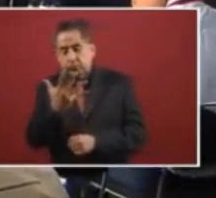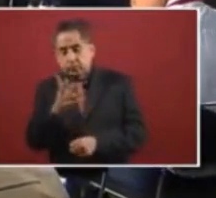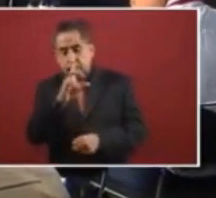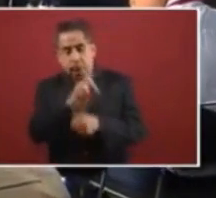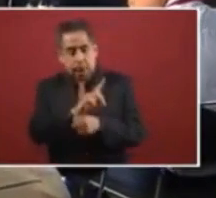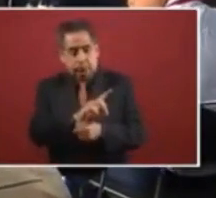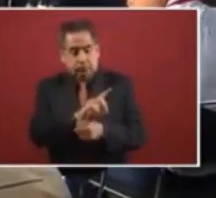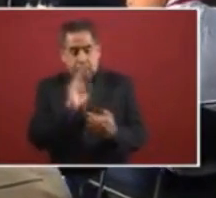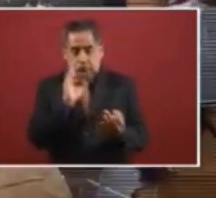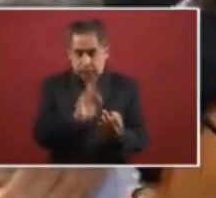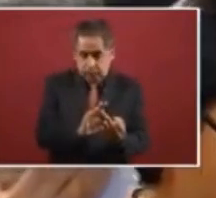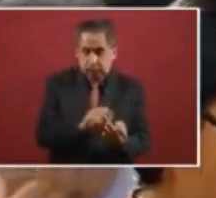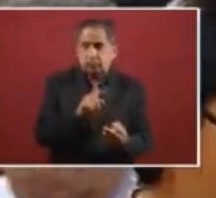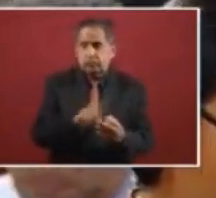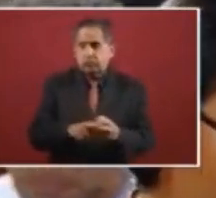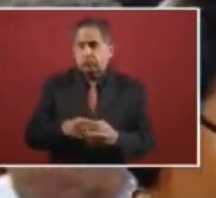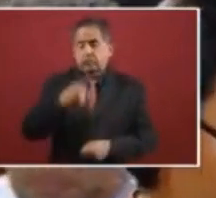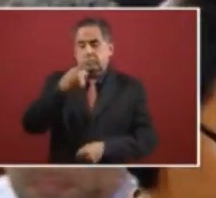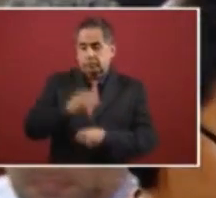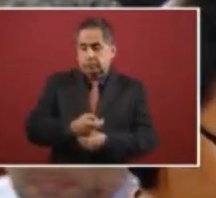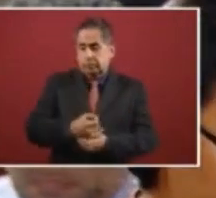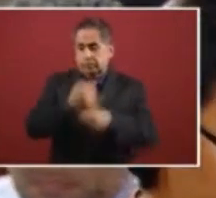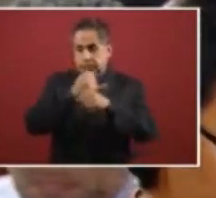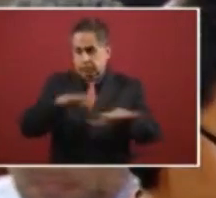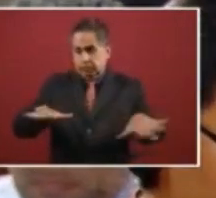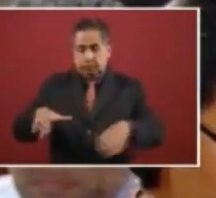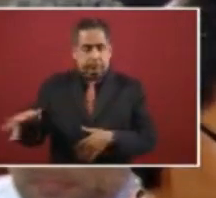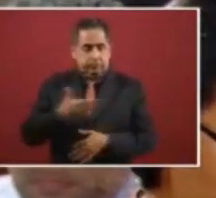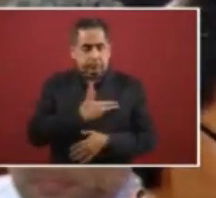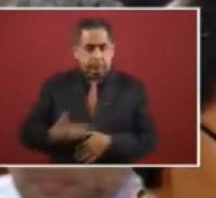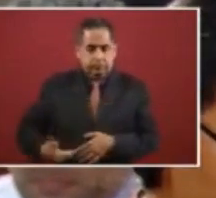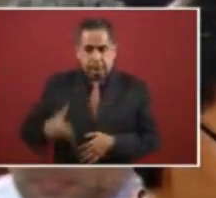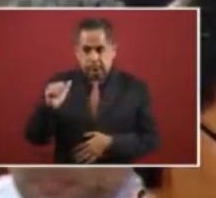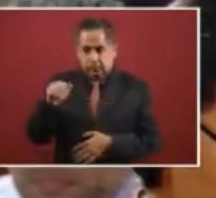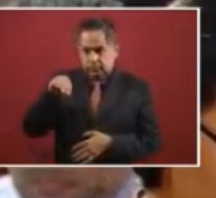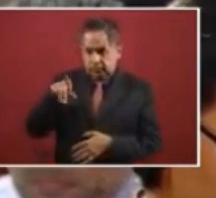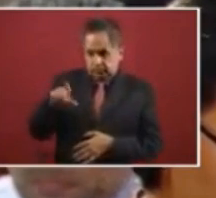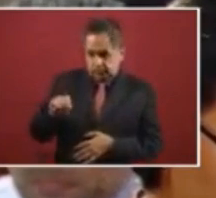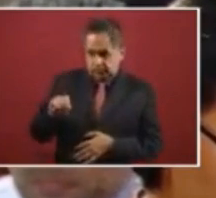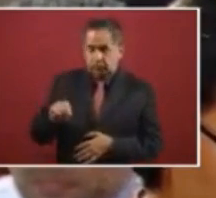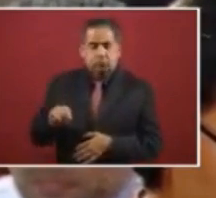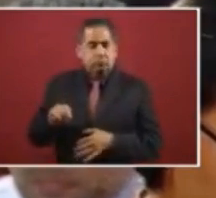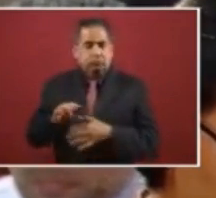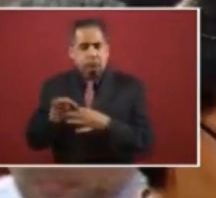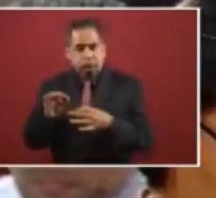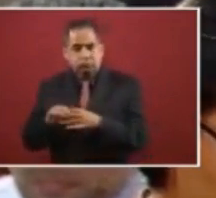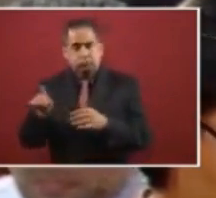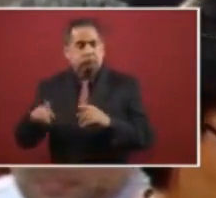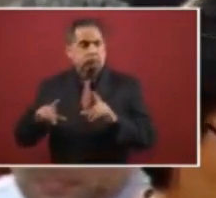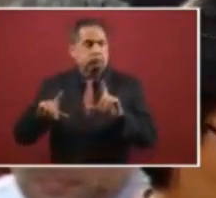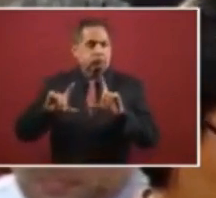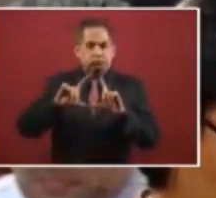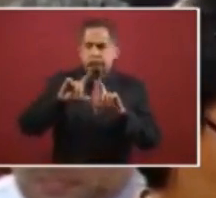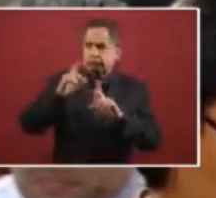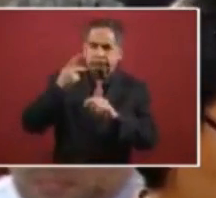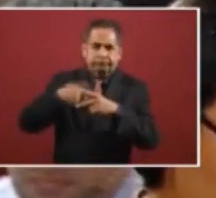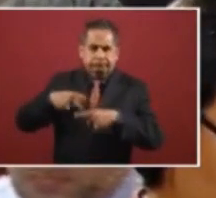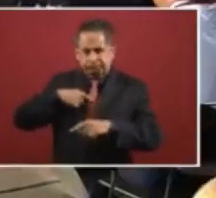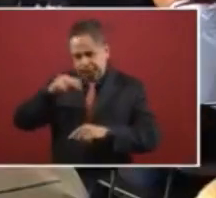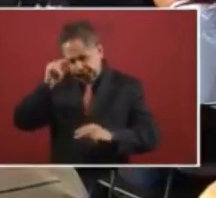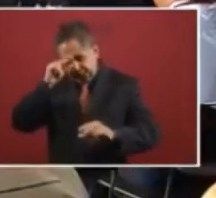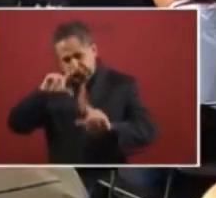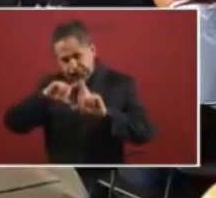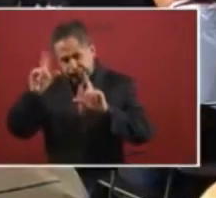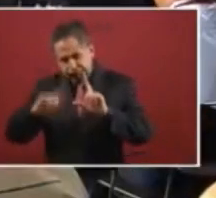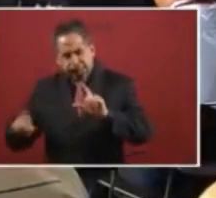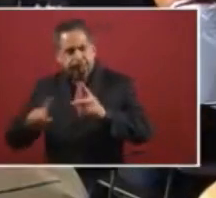We are 5 days from the first inform from nacionales e internacionales,